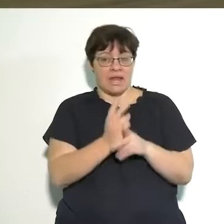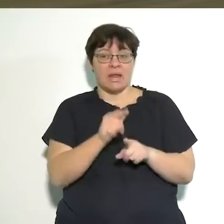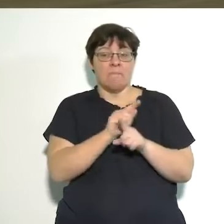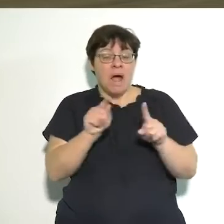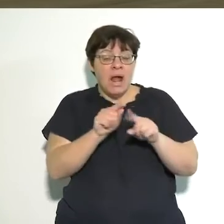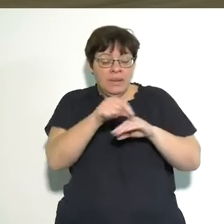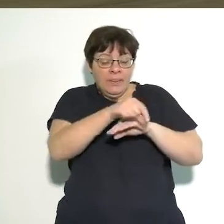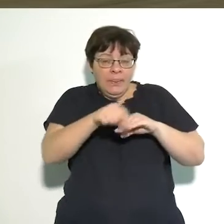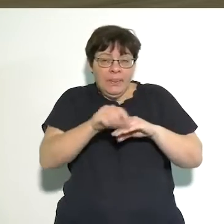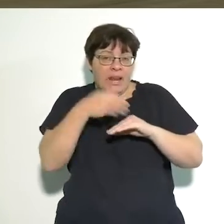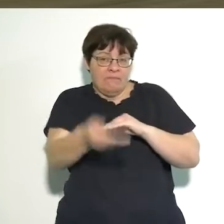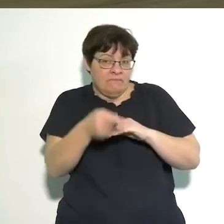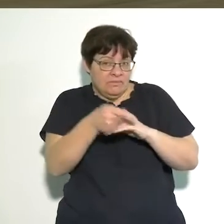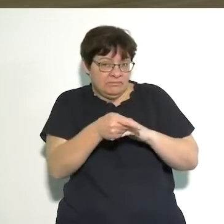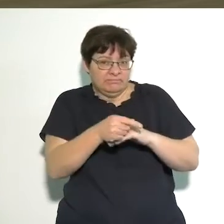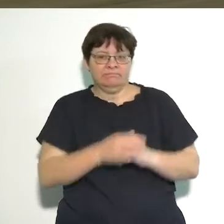and fold it again,